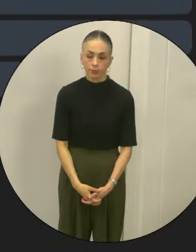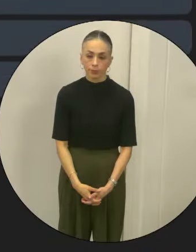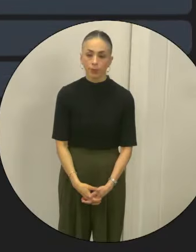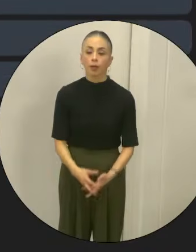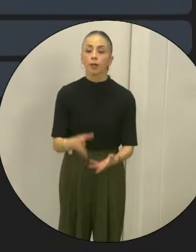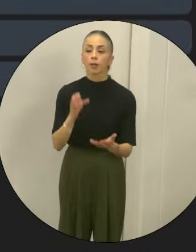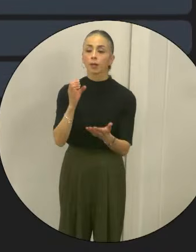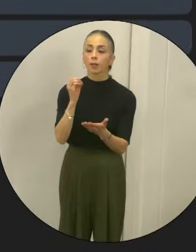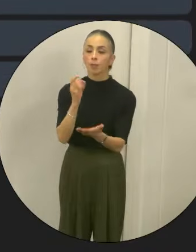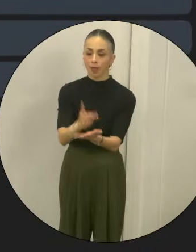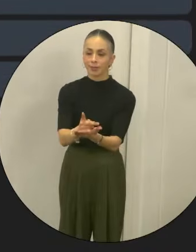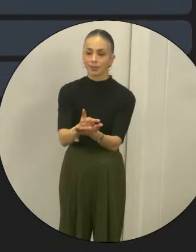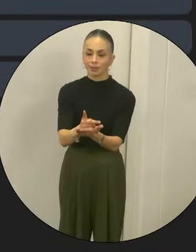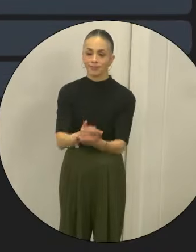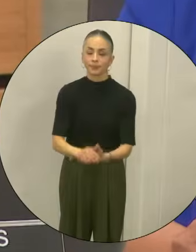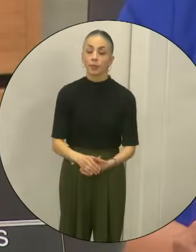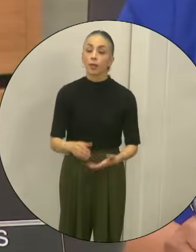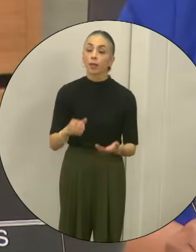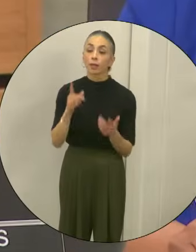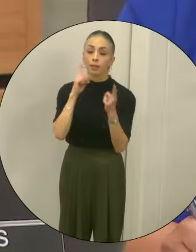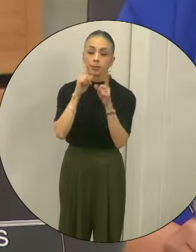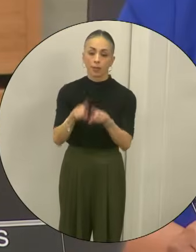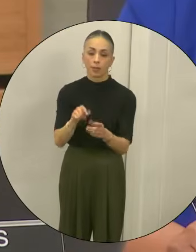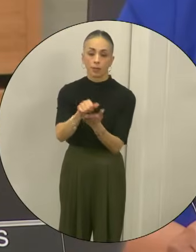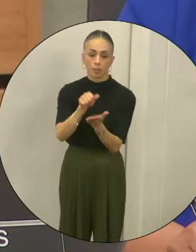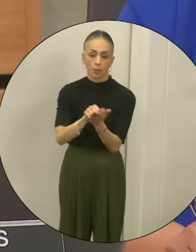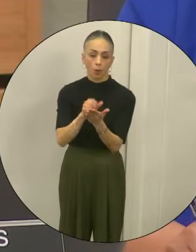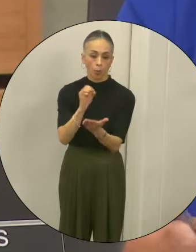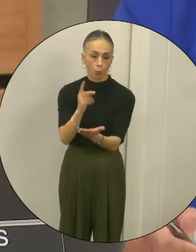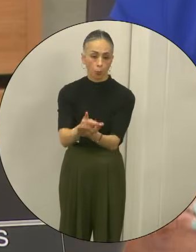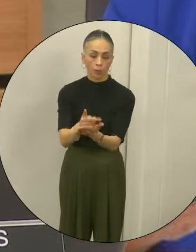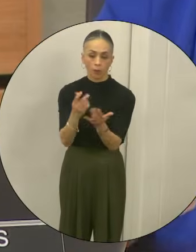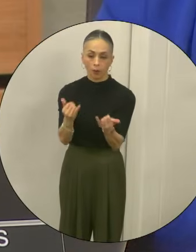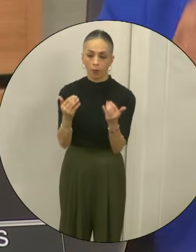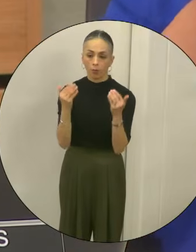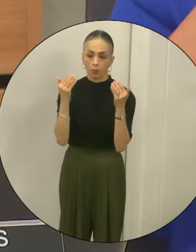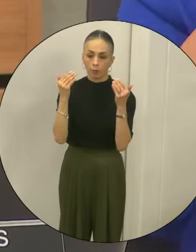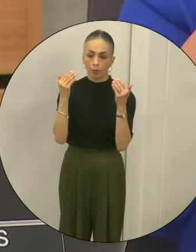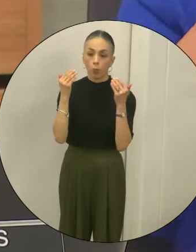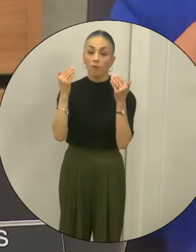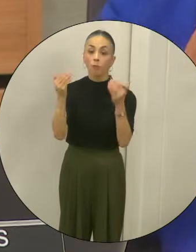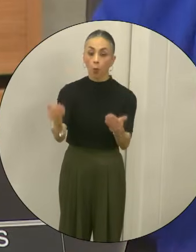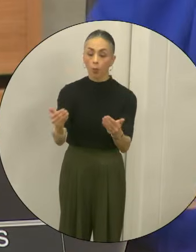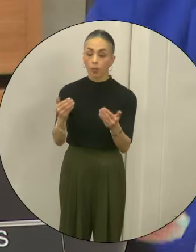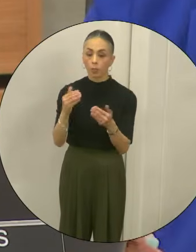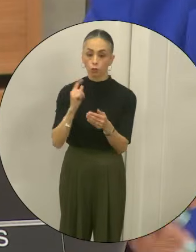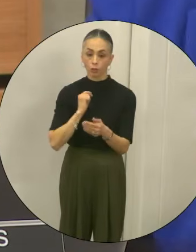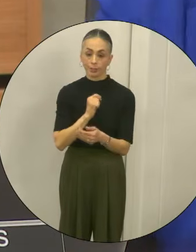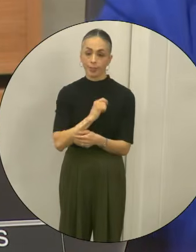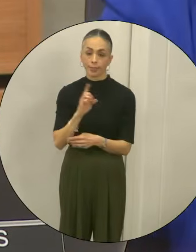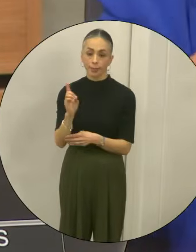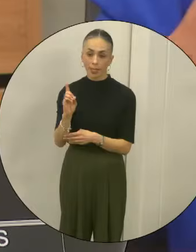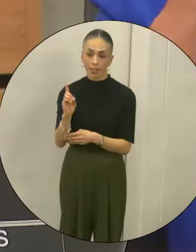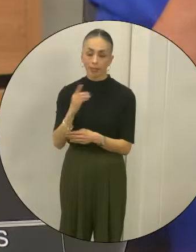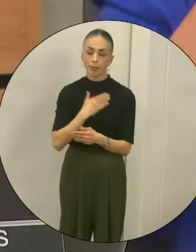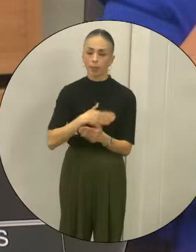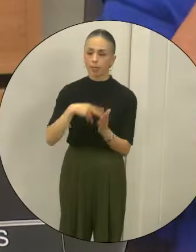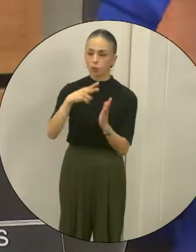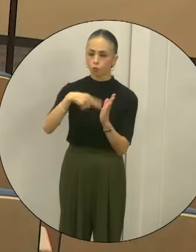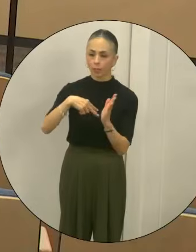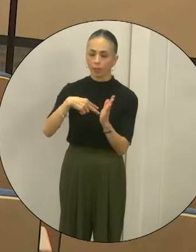Motion passes. Consent agenda approved, and now we move forward. Trustee Dominguez, please read the